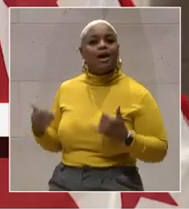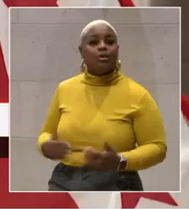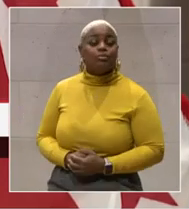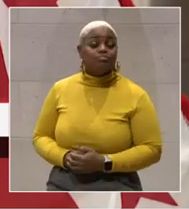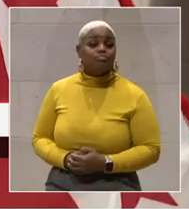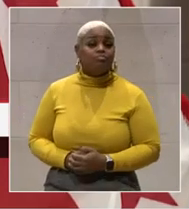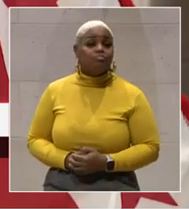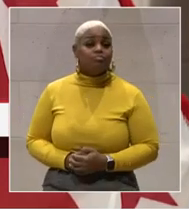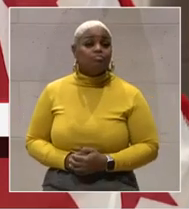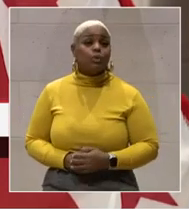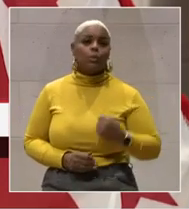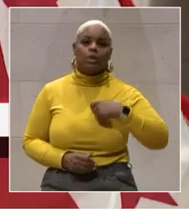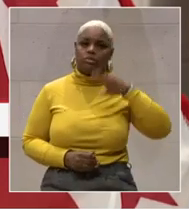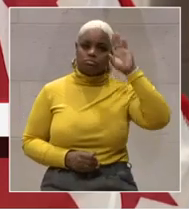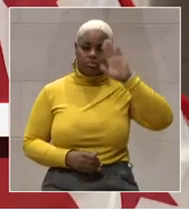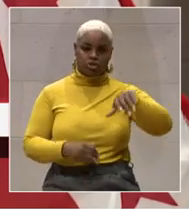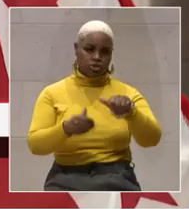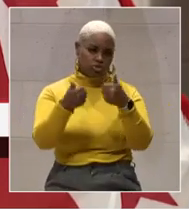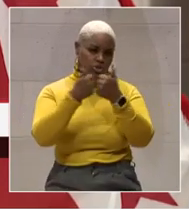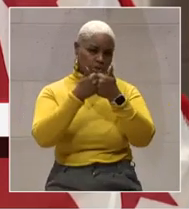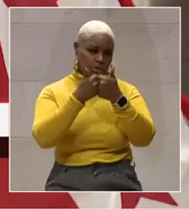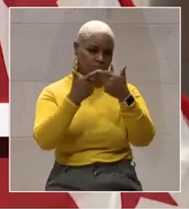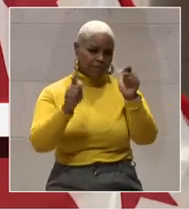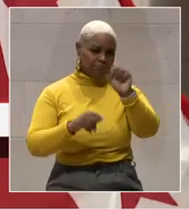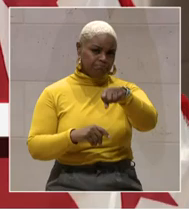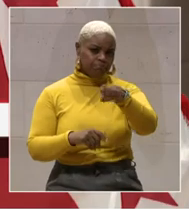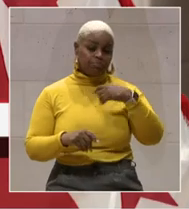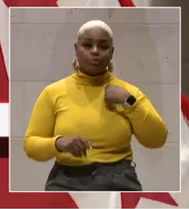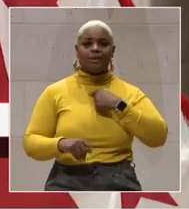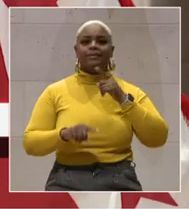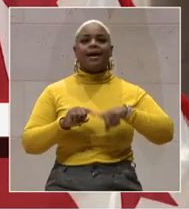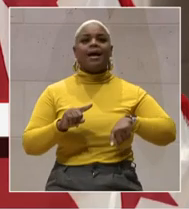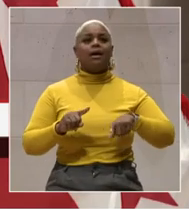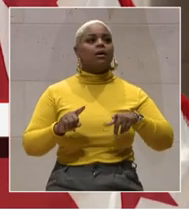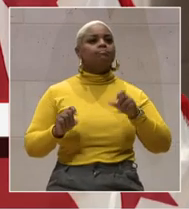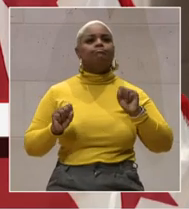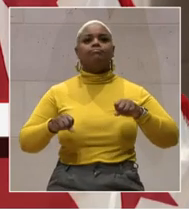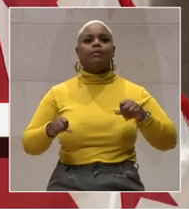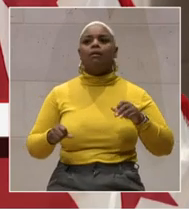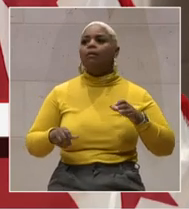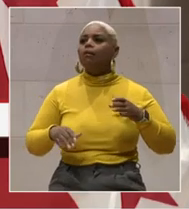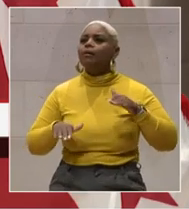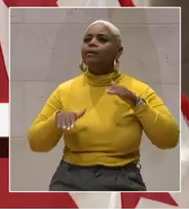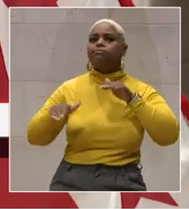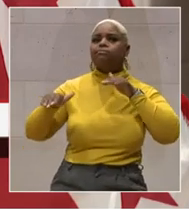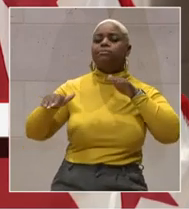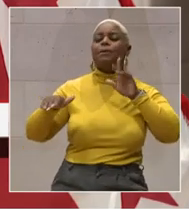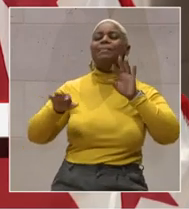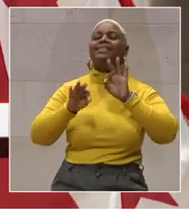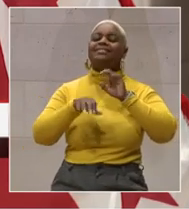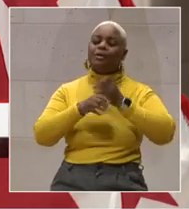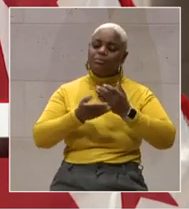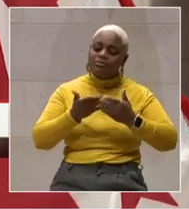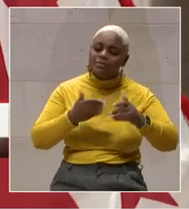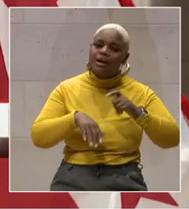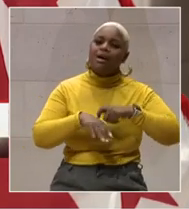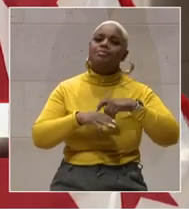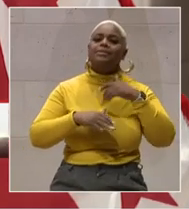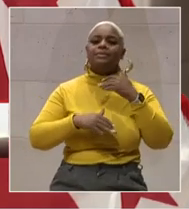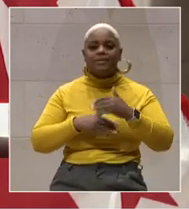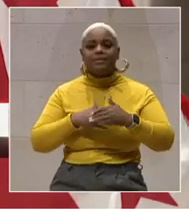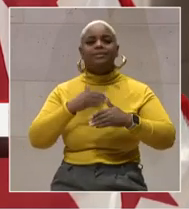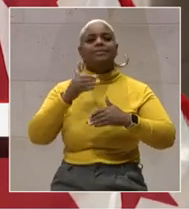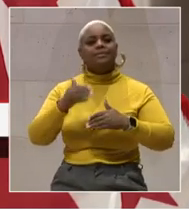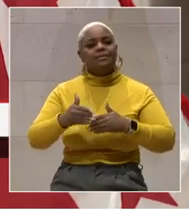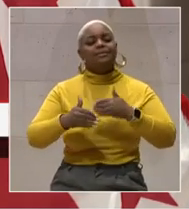on every step of the way, bite by bite, we can create more affordable housing in the district, and more people will